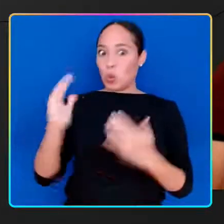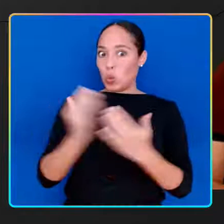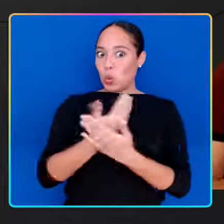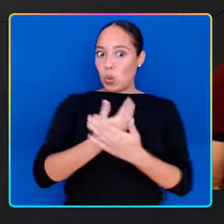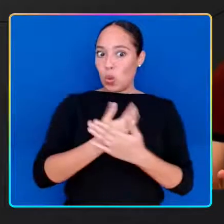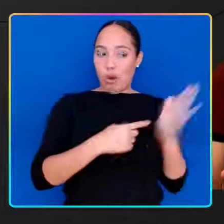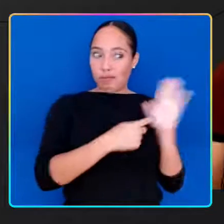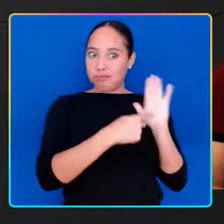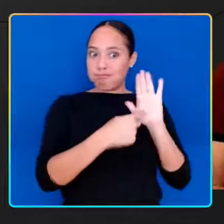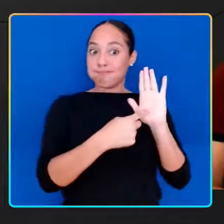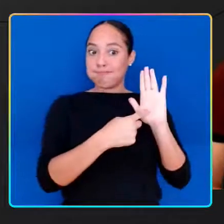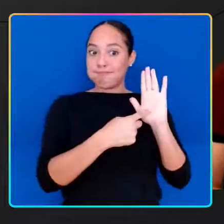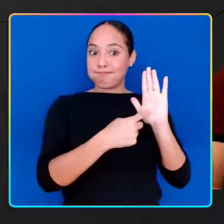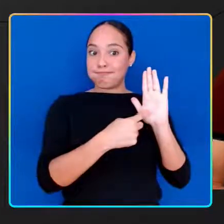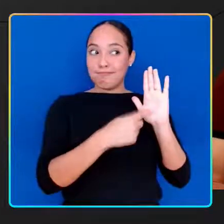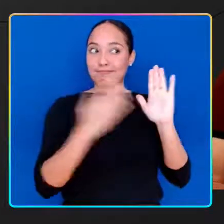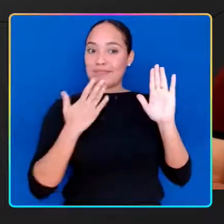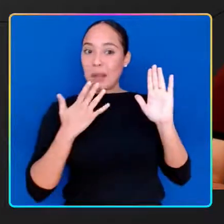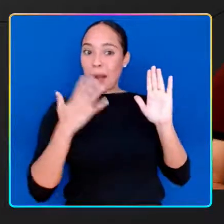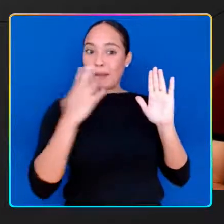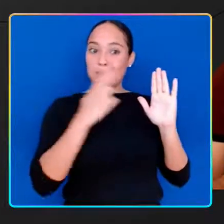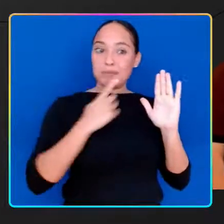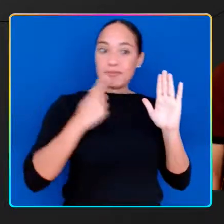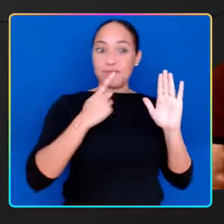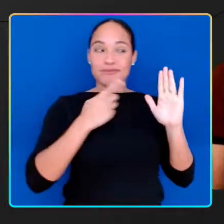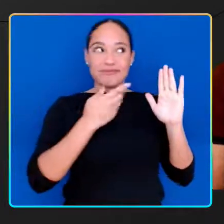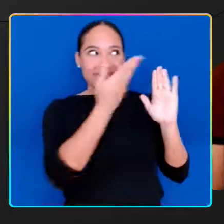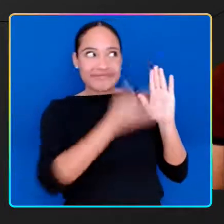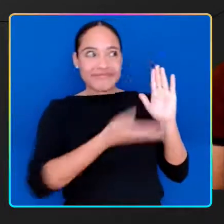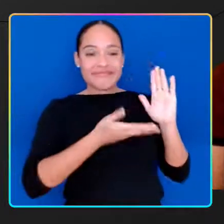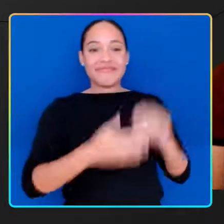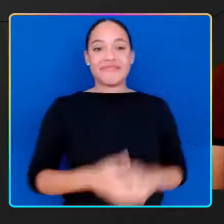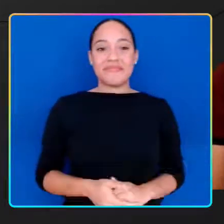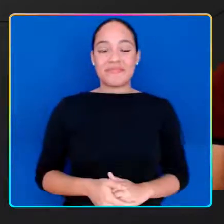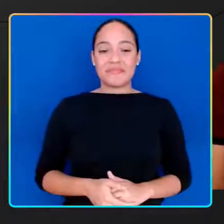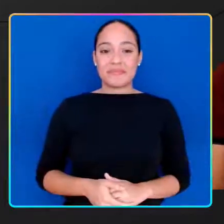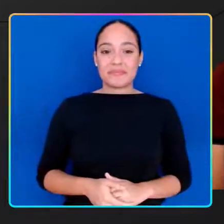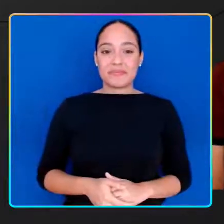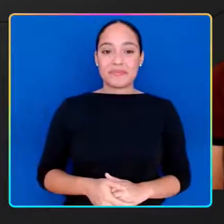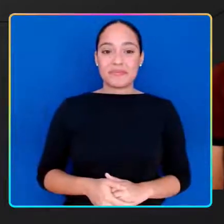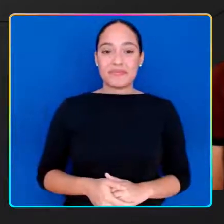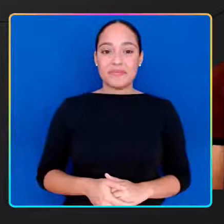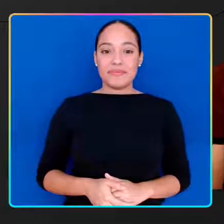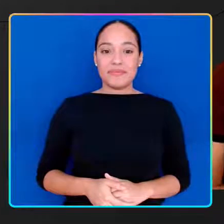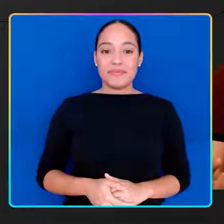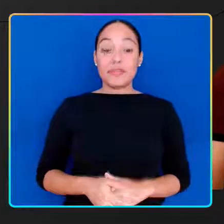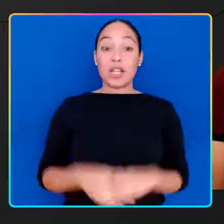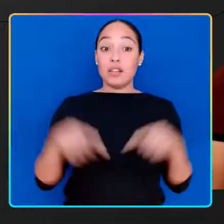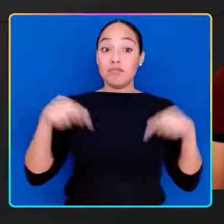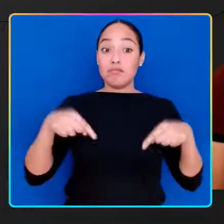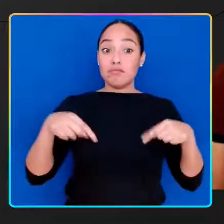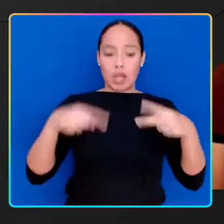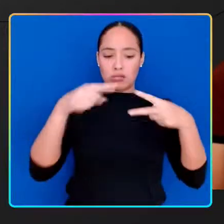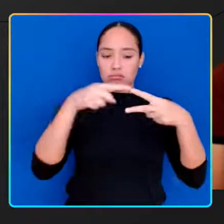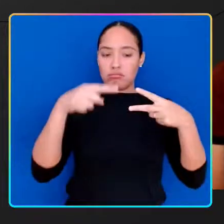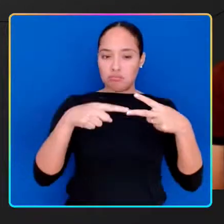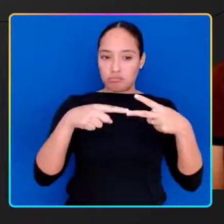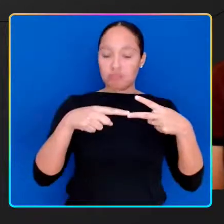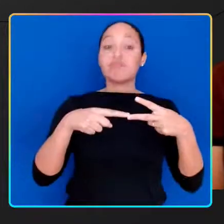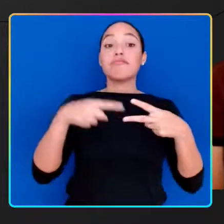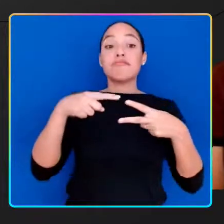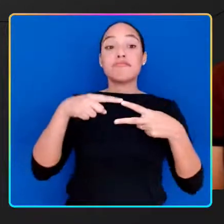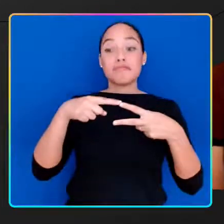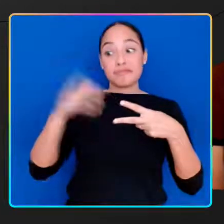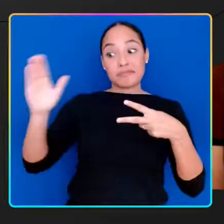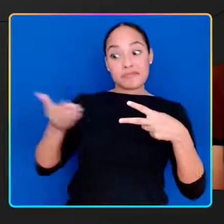we will cover 2 things. We will talk with our guest Gianni about his life, and we will talk